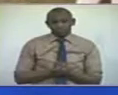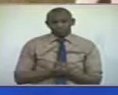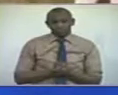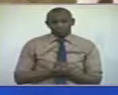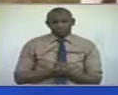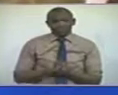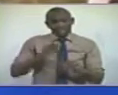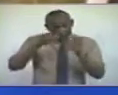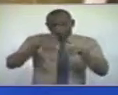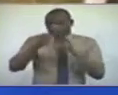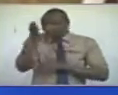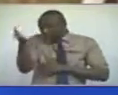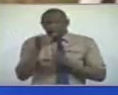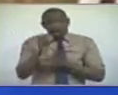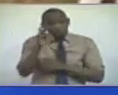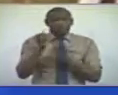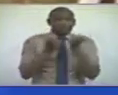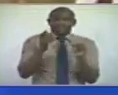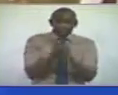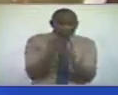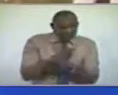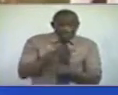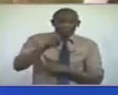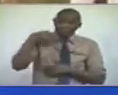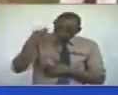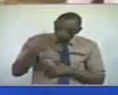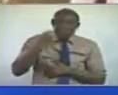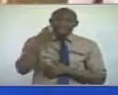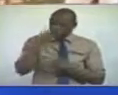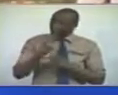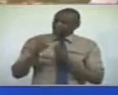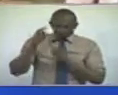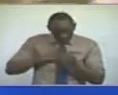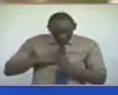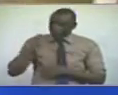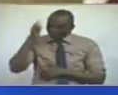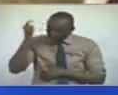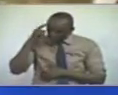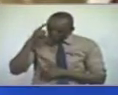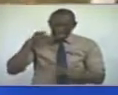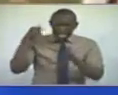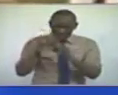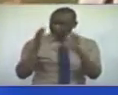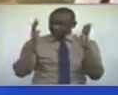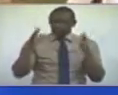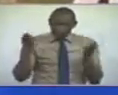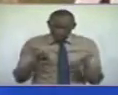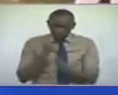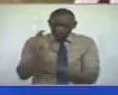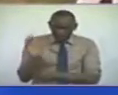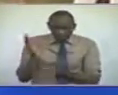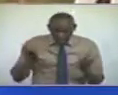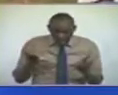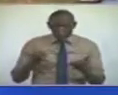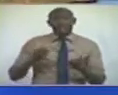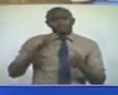In the farms or in the business, he always used to remind us that the true impact of our work should